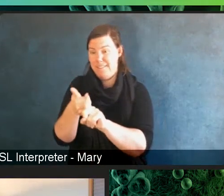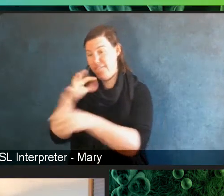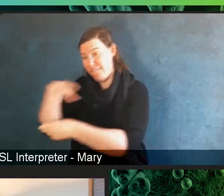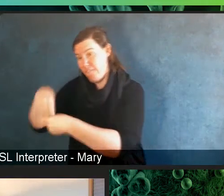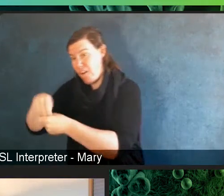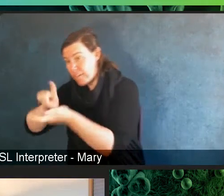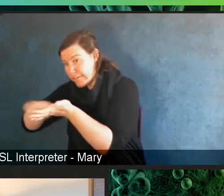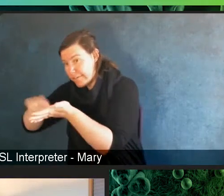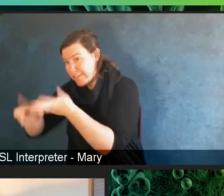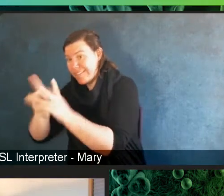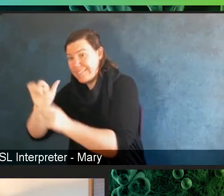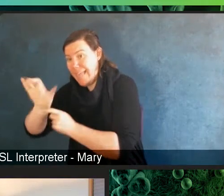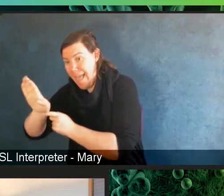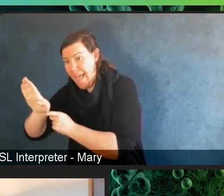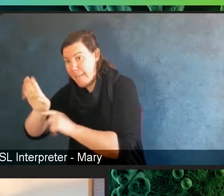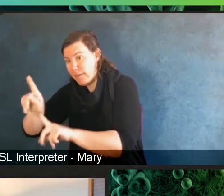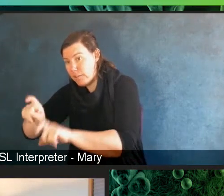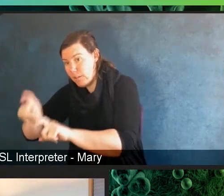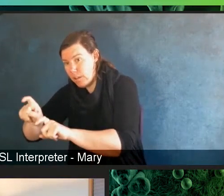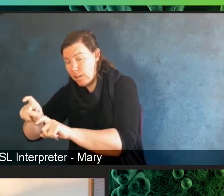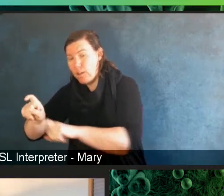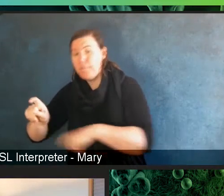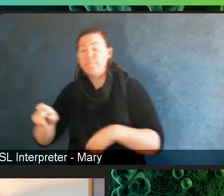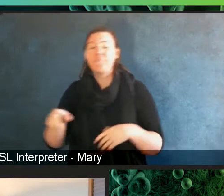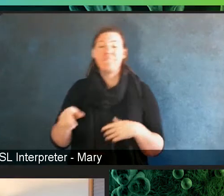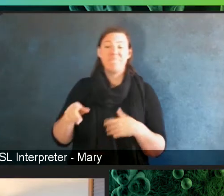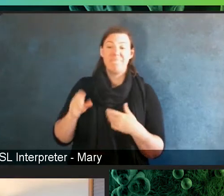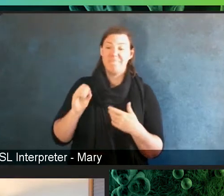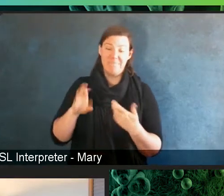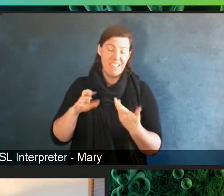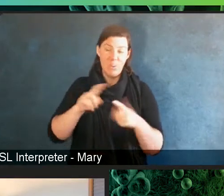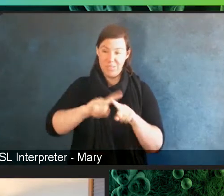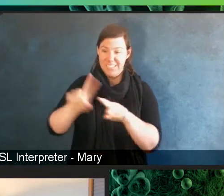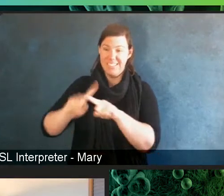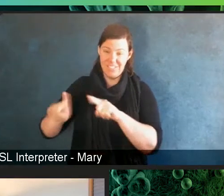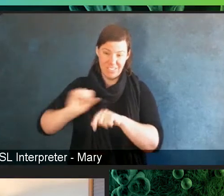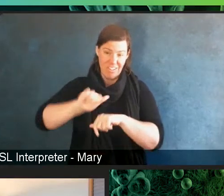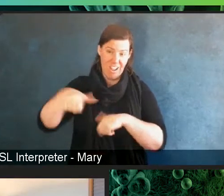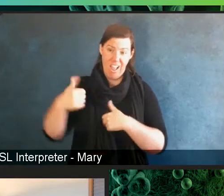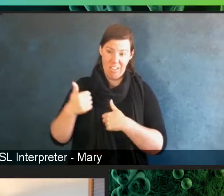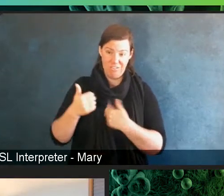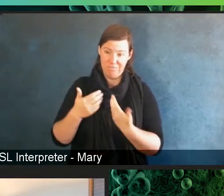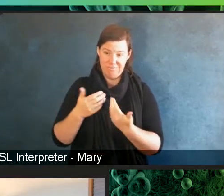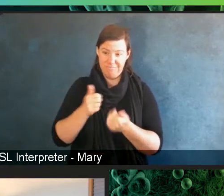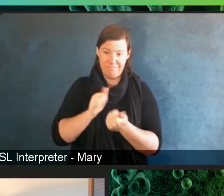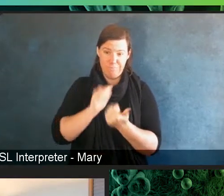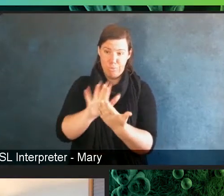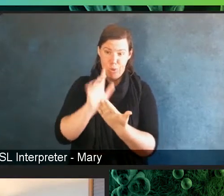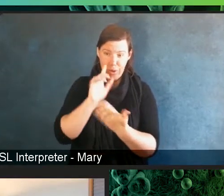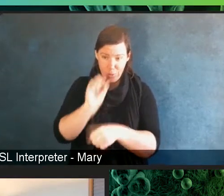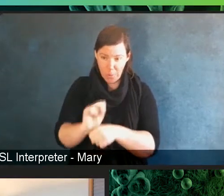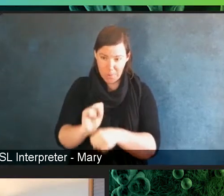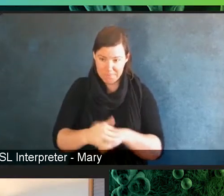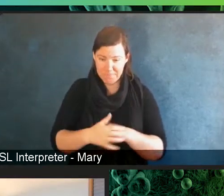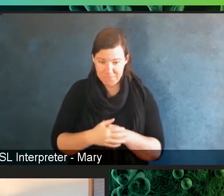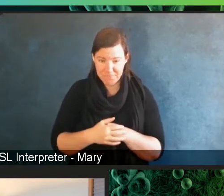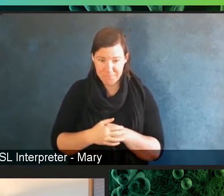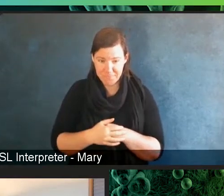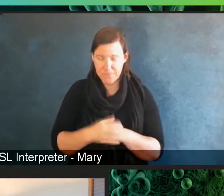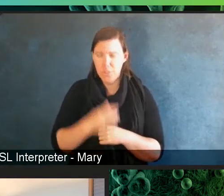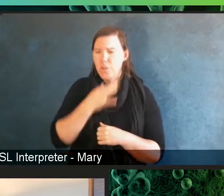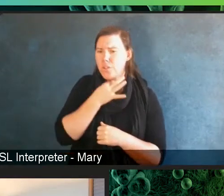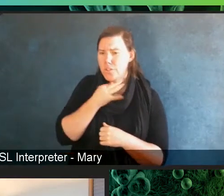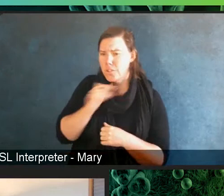big organization move its research forward. So when you go to work in the morning, okay, could you work